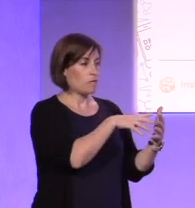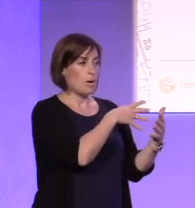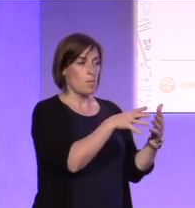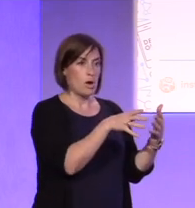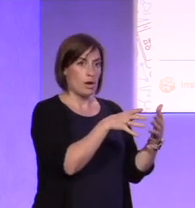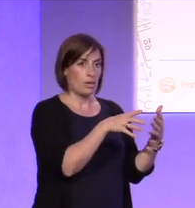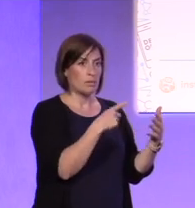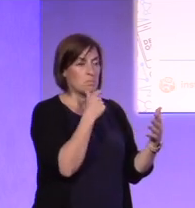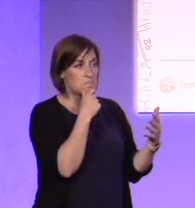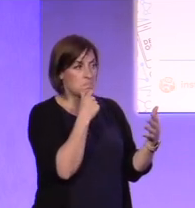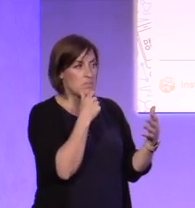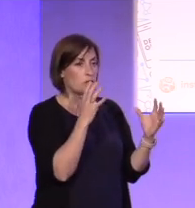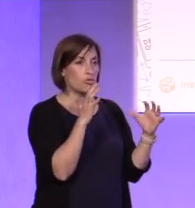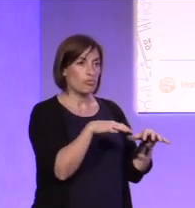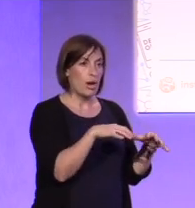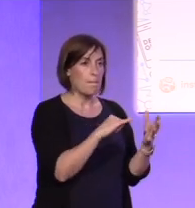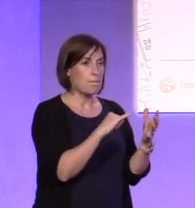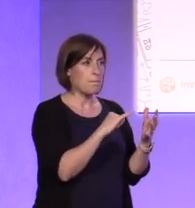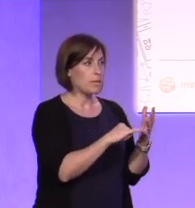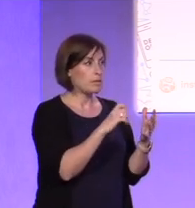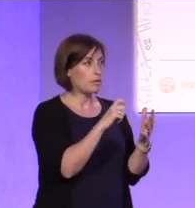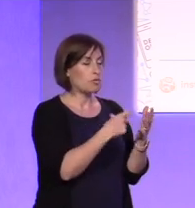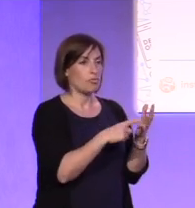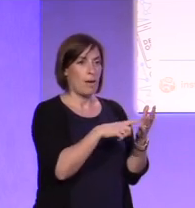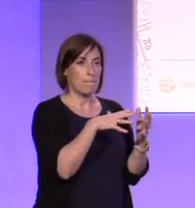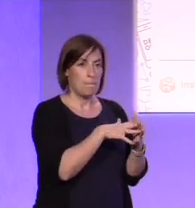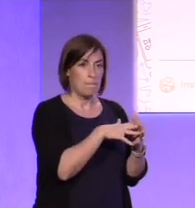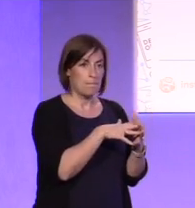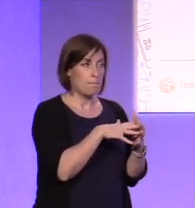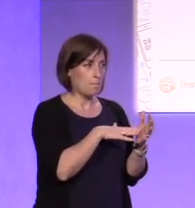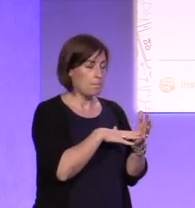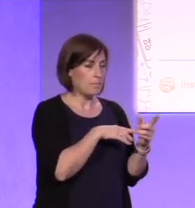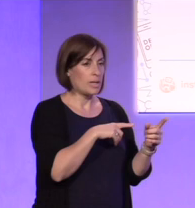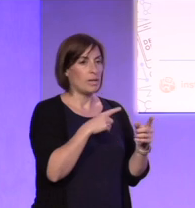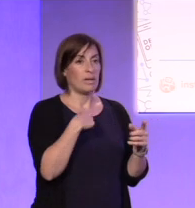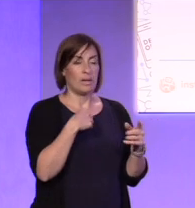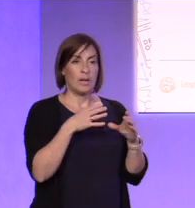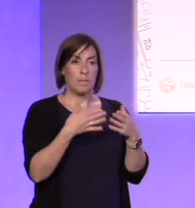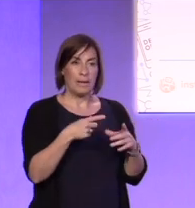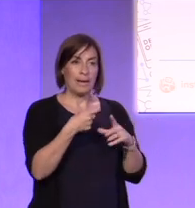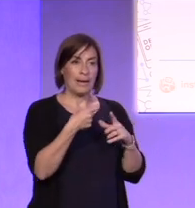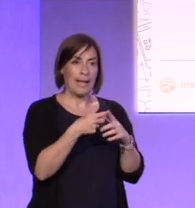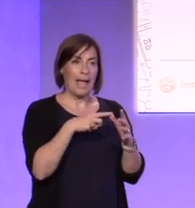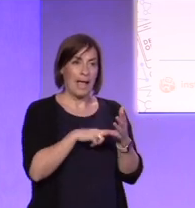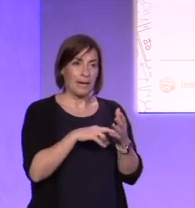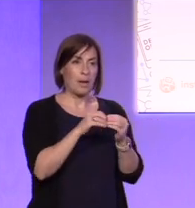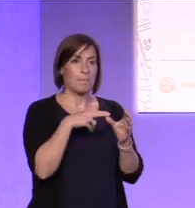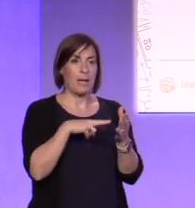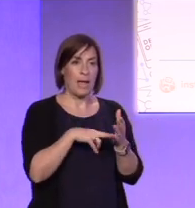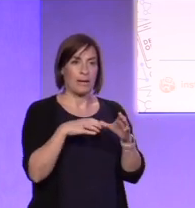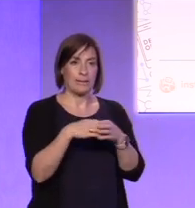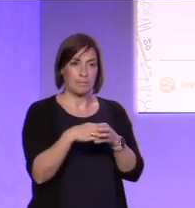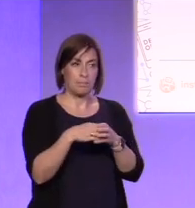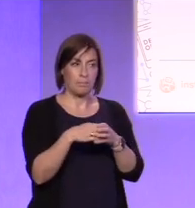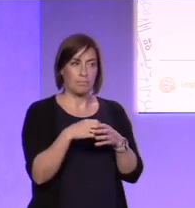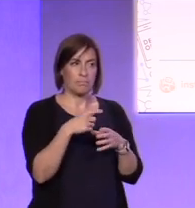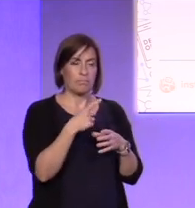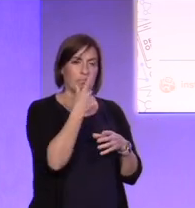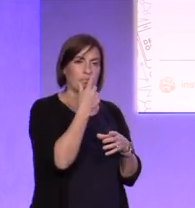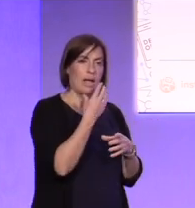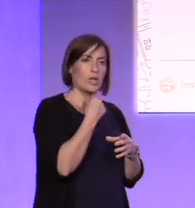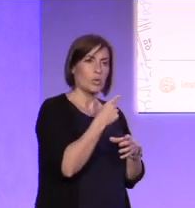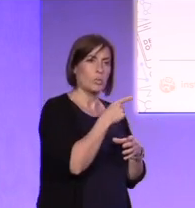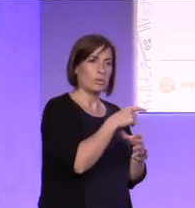decided to look at Scrum. Now, just because we're a Kanban team doesn't mean that we can't use Scrum. And one of the